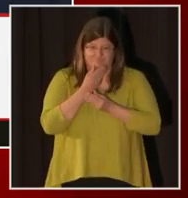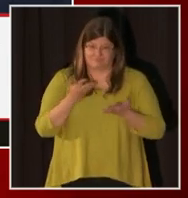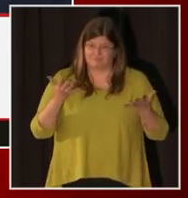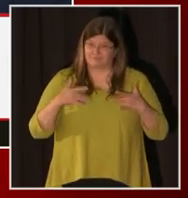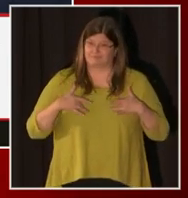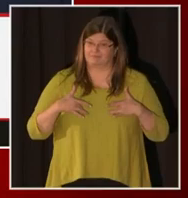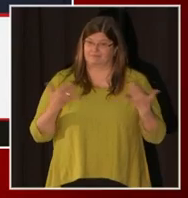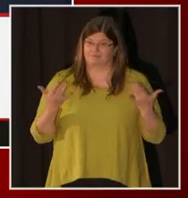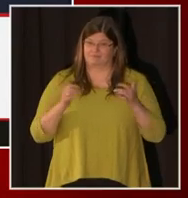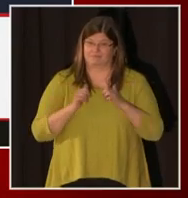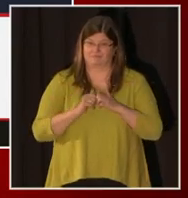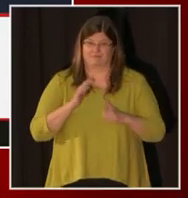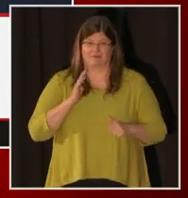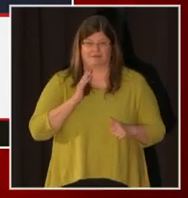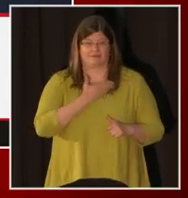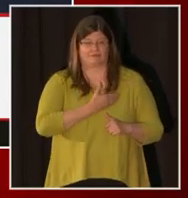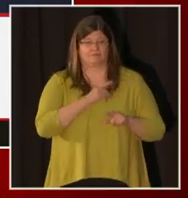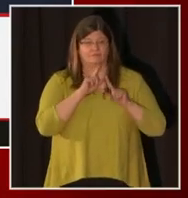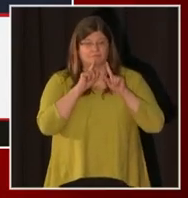our response to